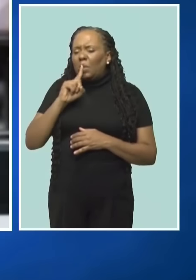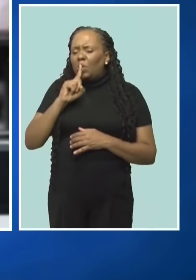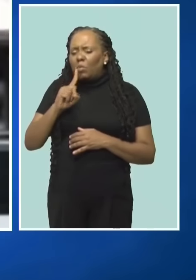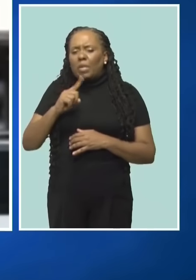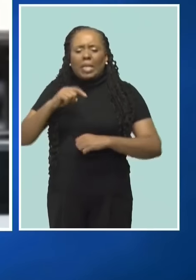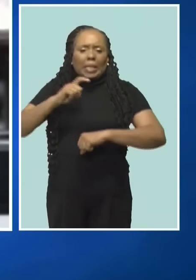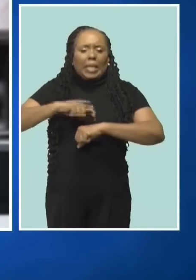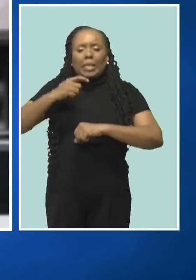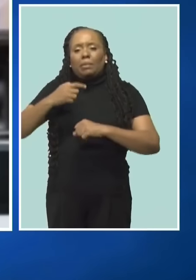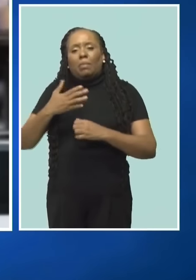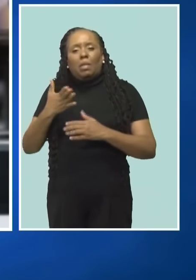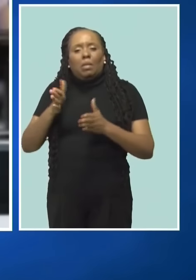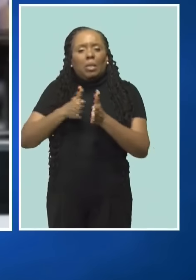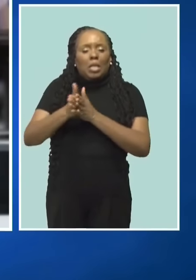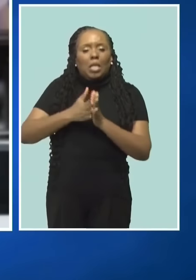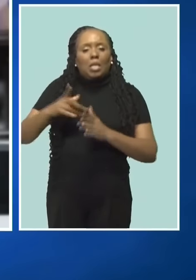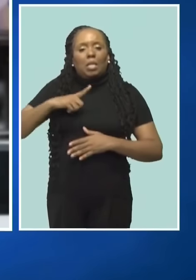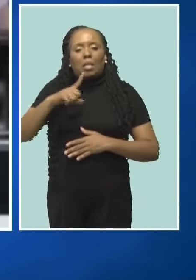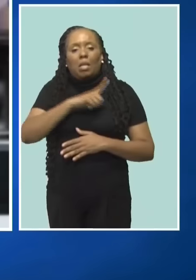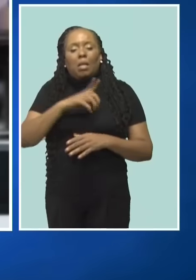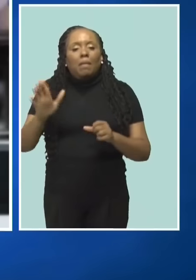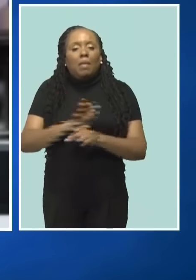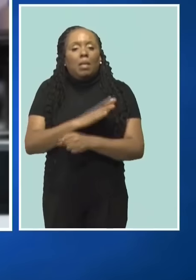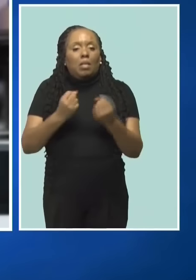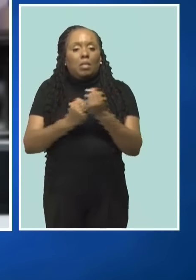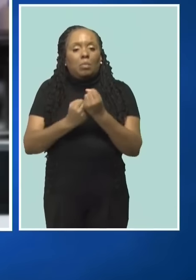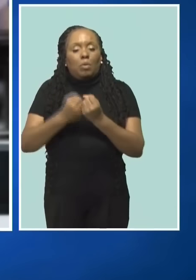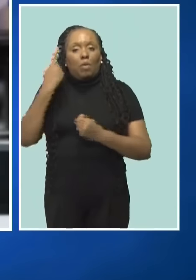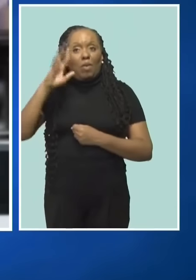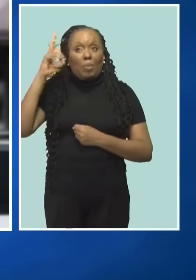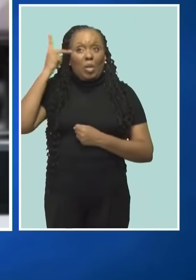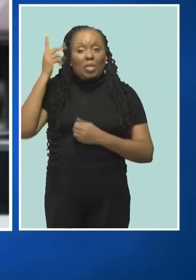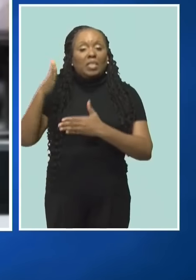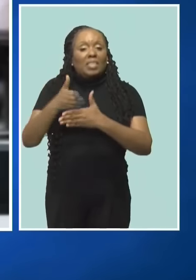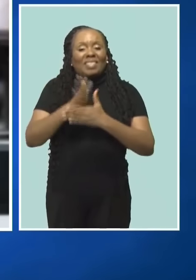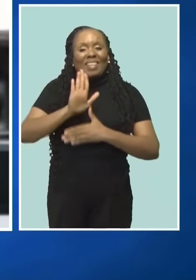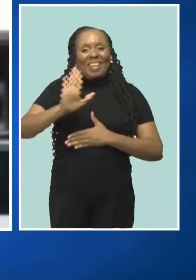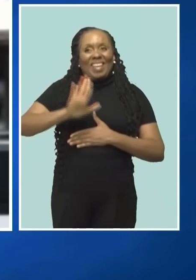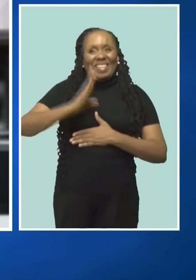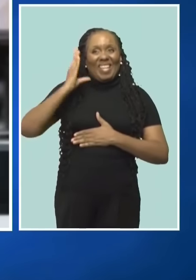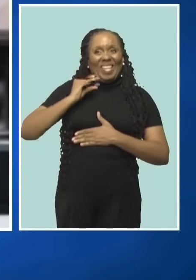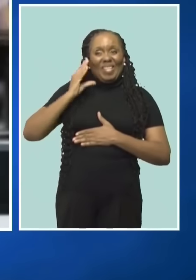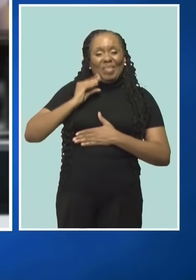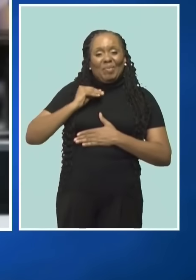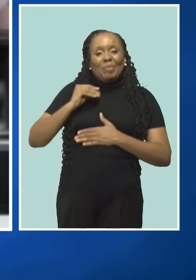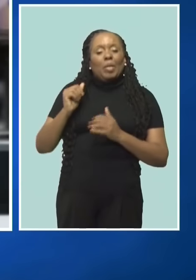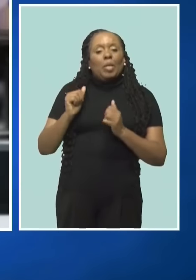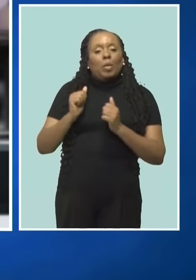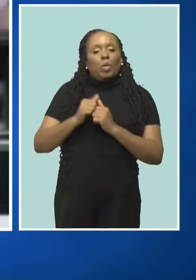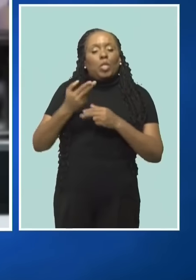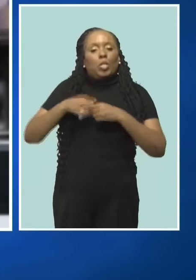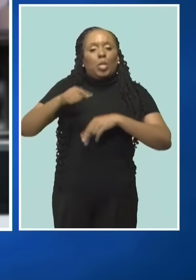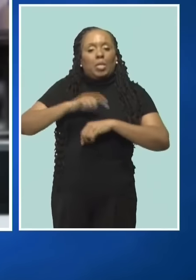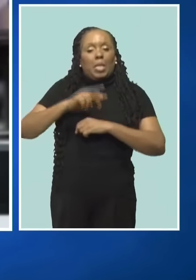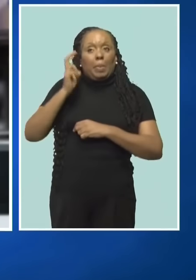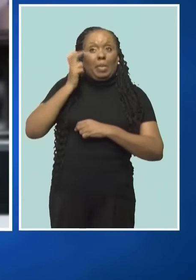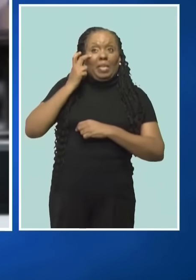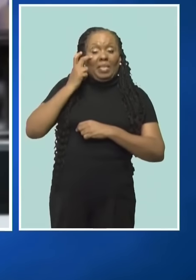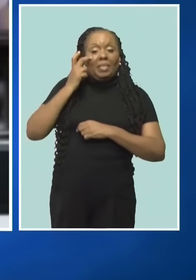proposed legislation. He voiced his full support for the policy as he shared his experience with transient blindness in his younger